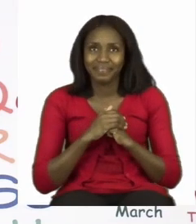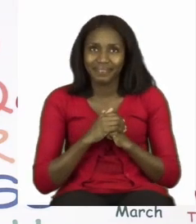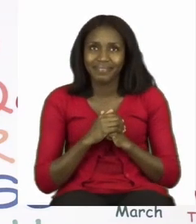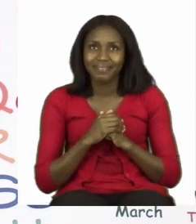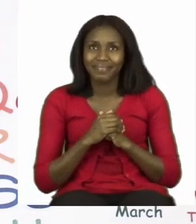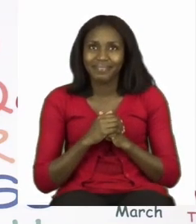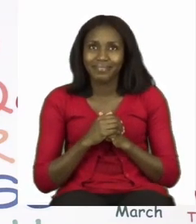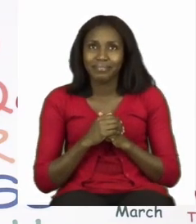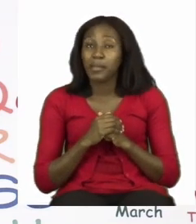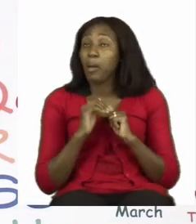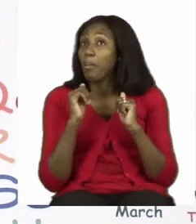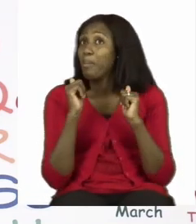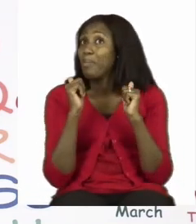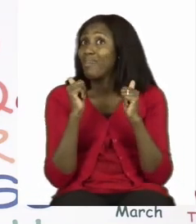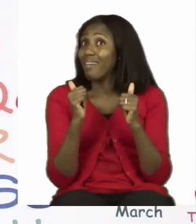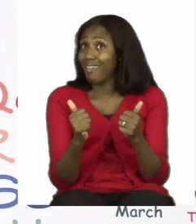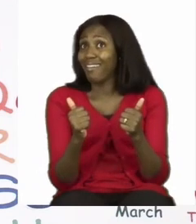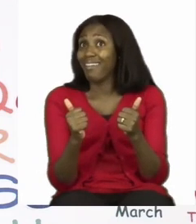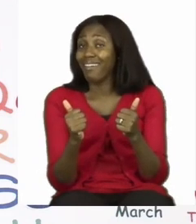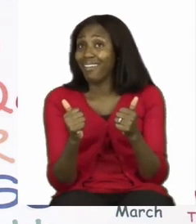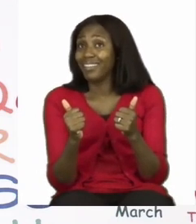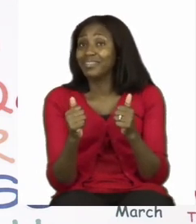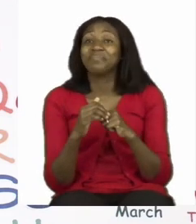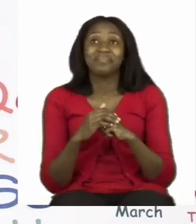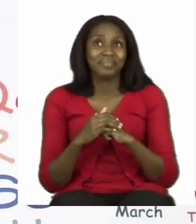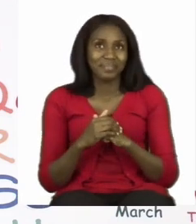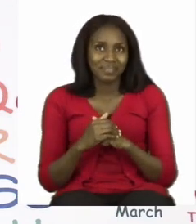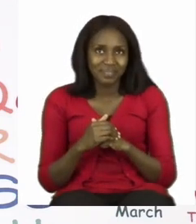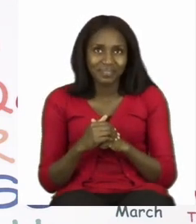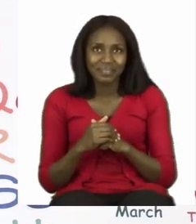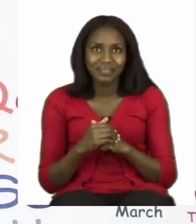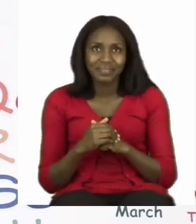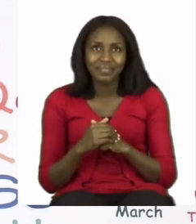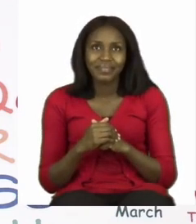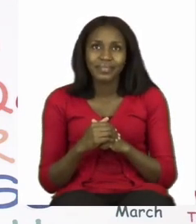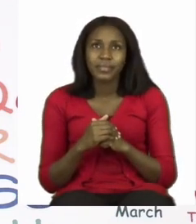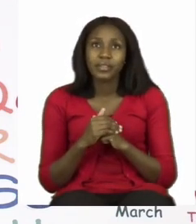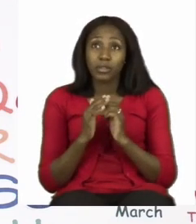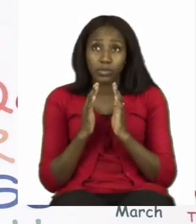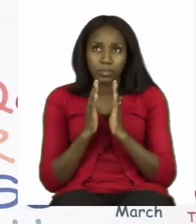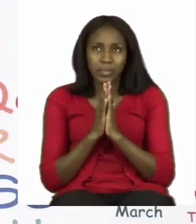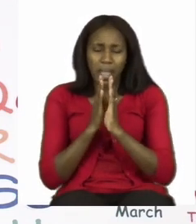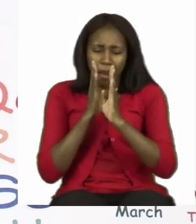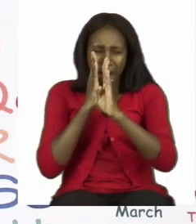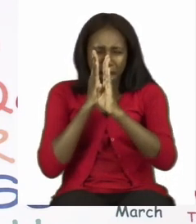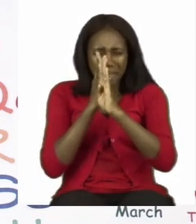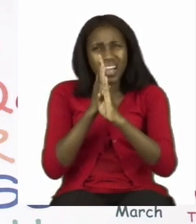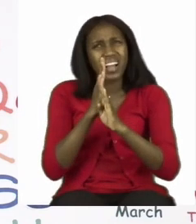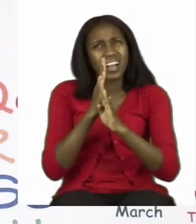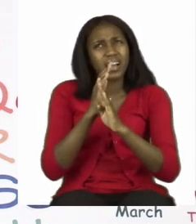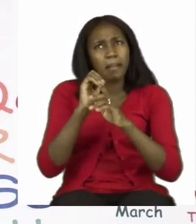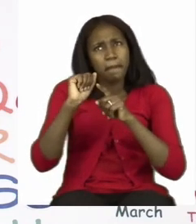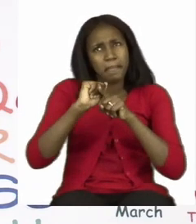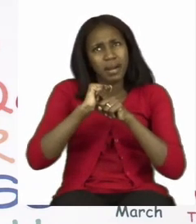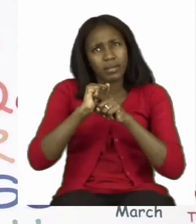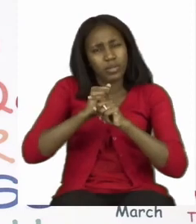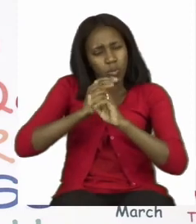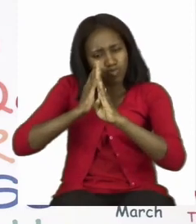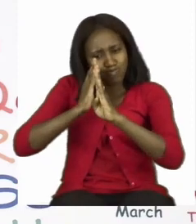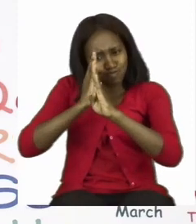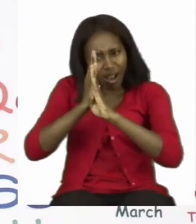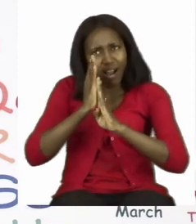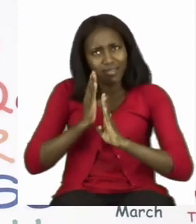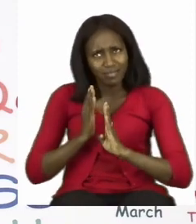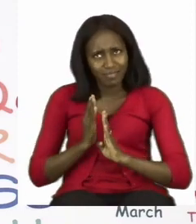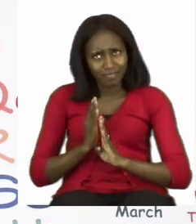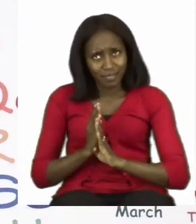go. And that is number five. Make sure you are on your trace lines so that everything looks